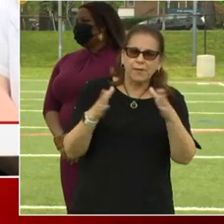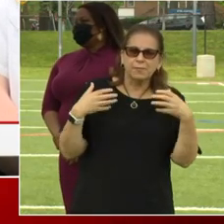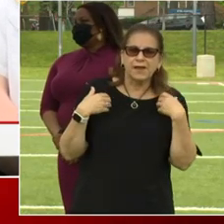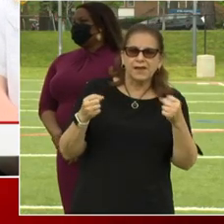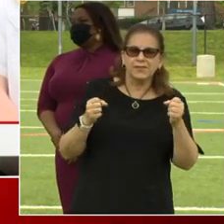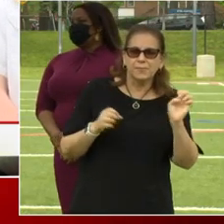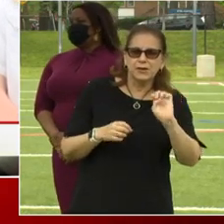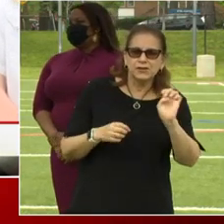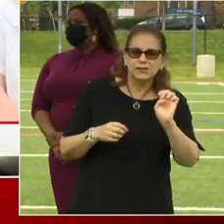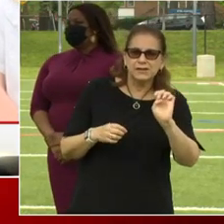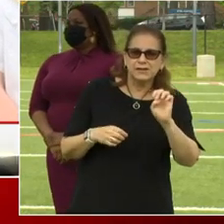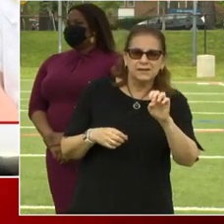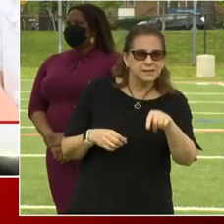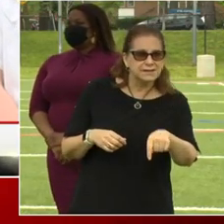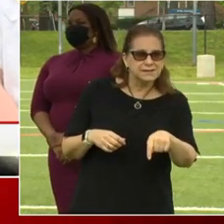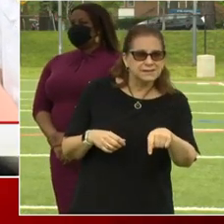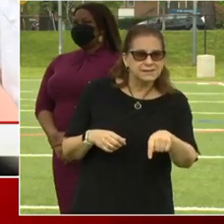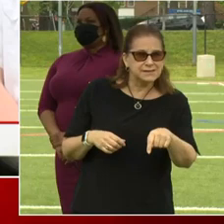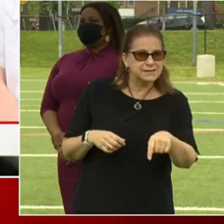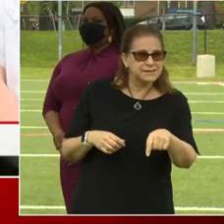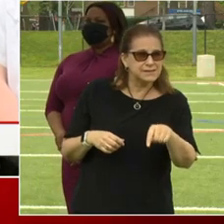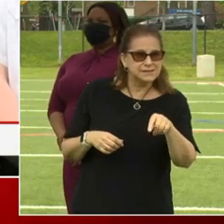think that this will be the last time it's extended?